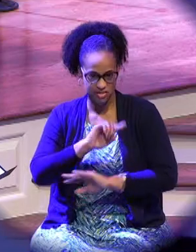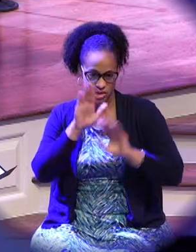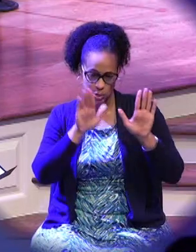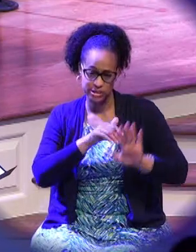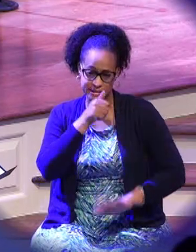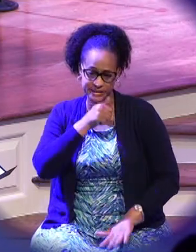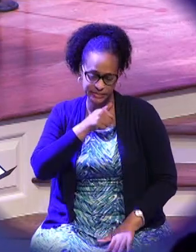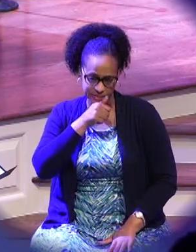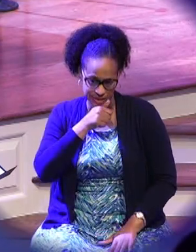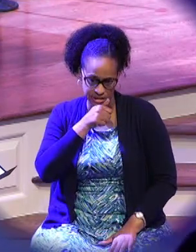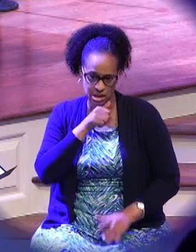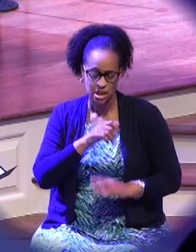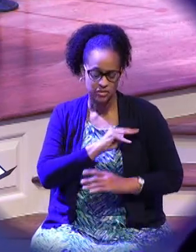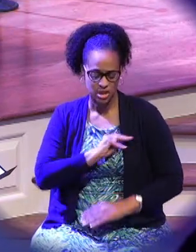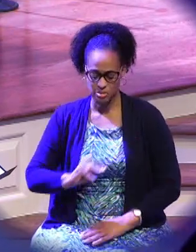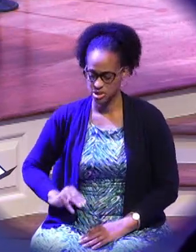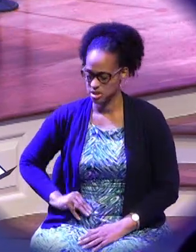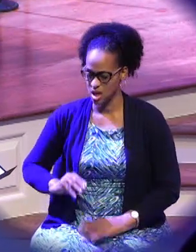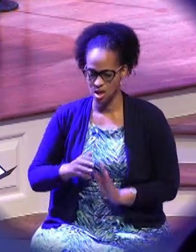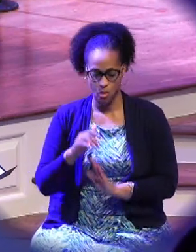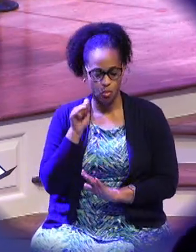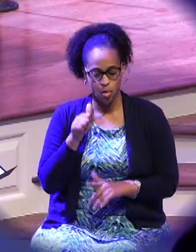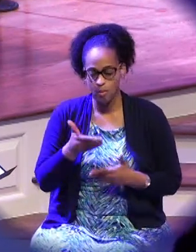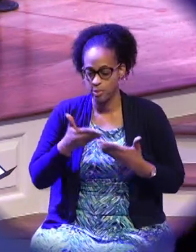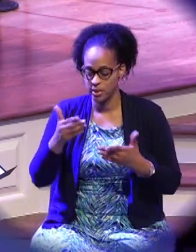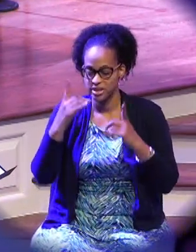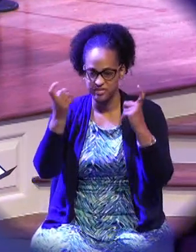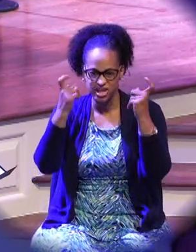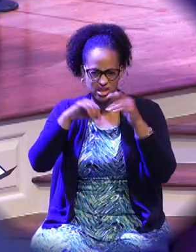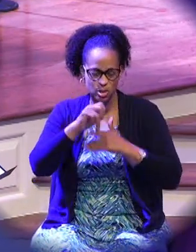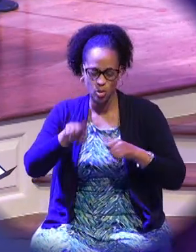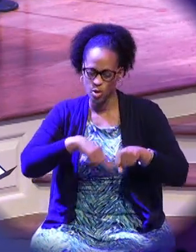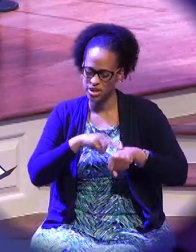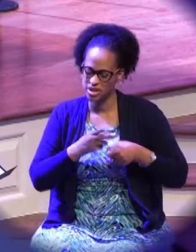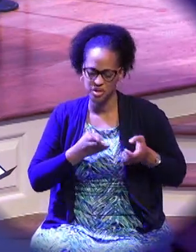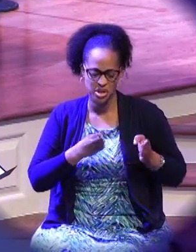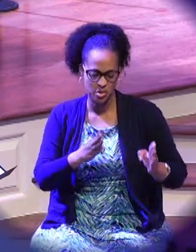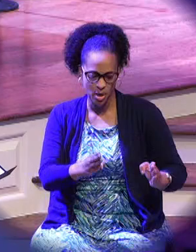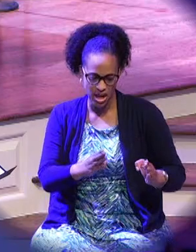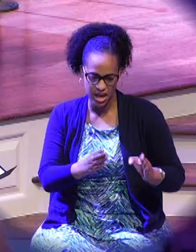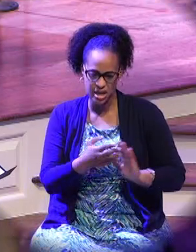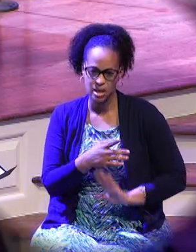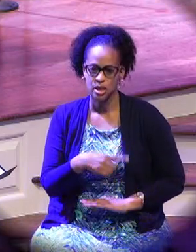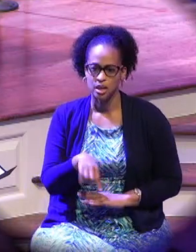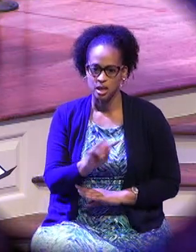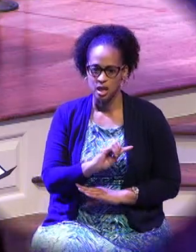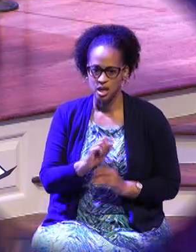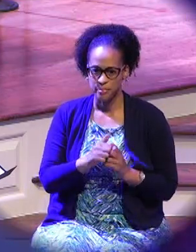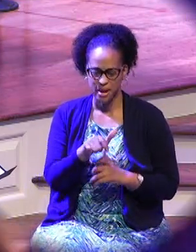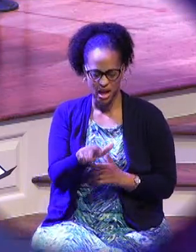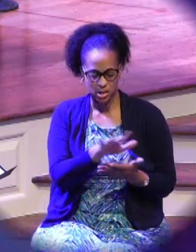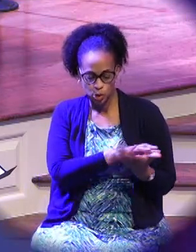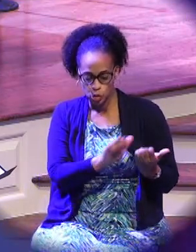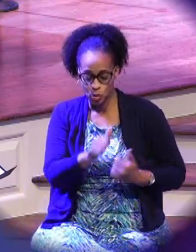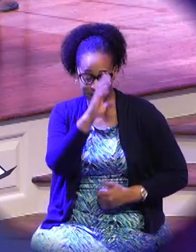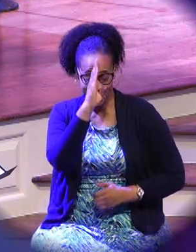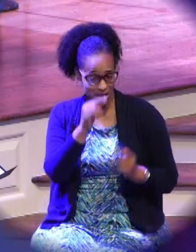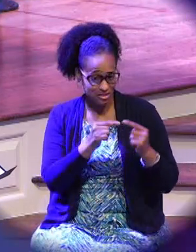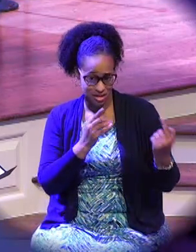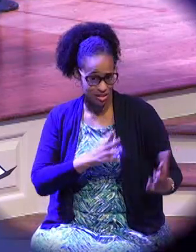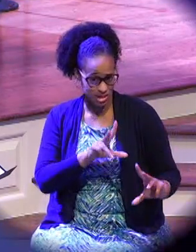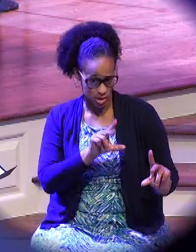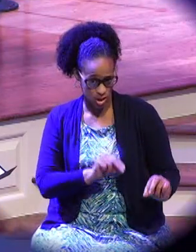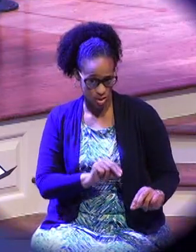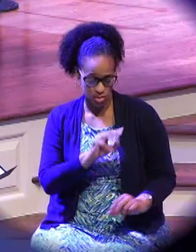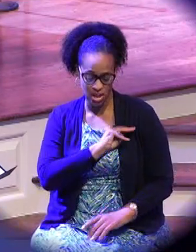suffering. That the Messiah won't bring about victory in the ordinary way by wiping out God's enemies, but instead the Messiah